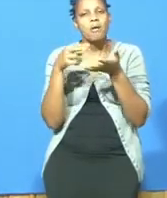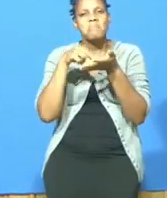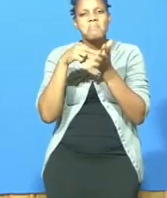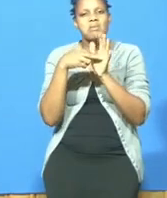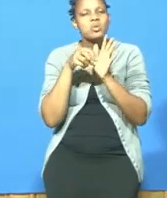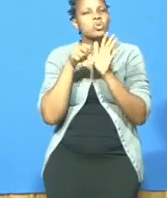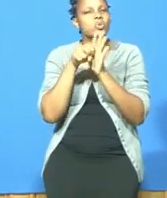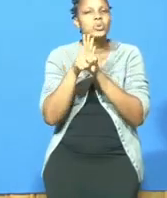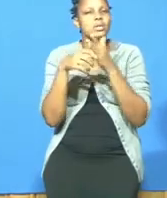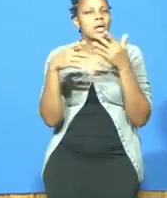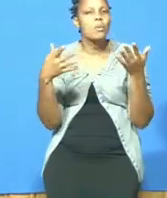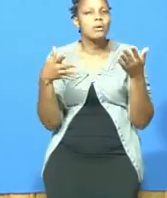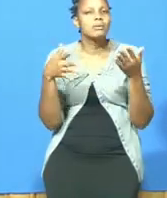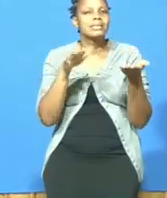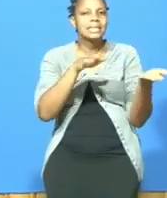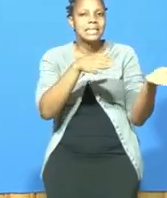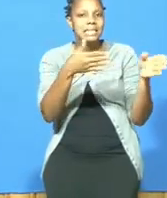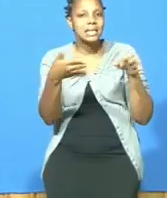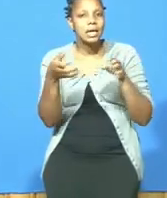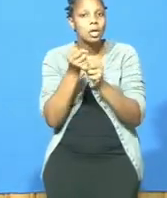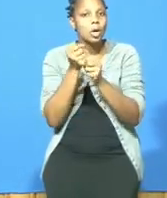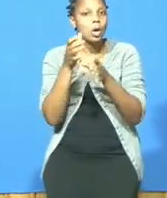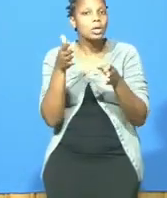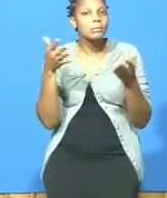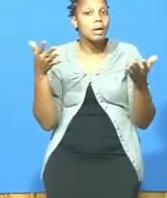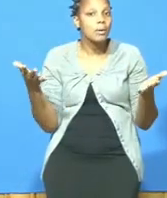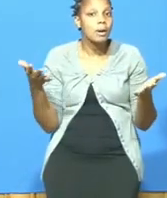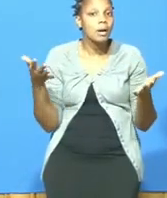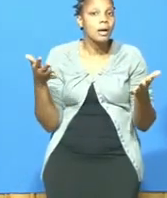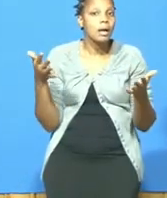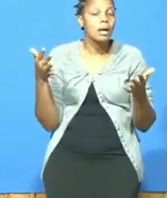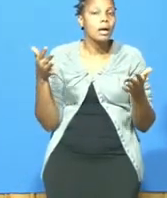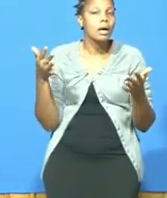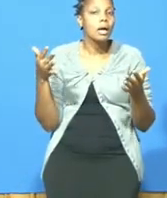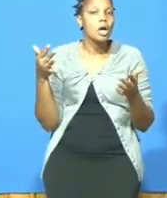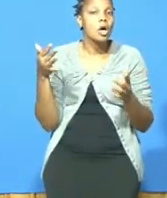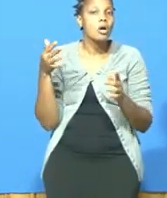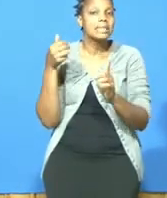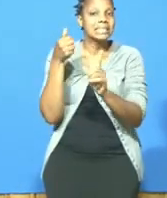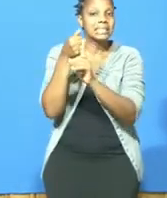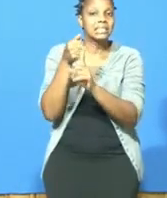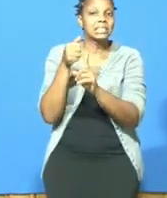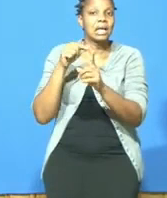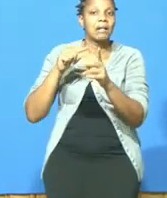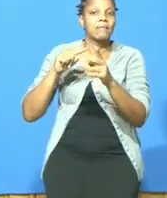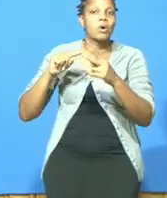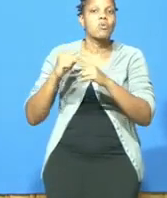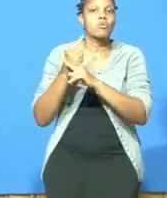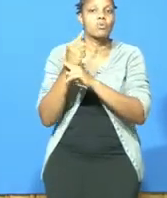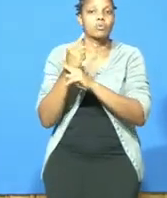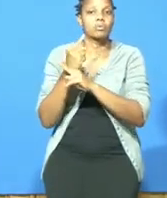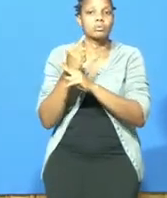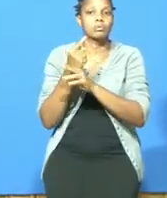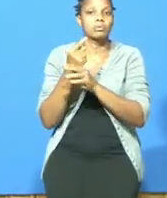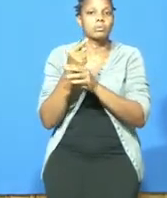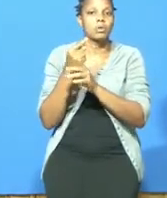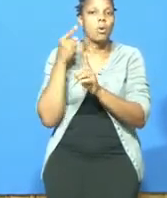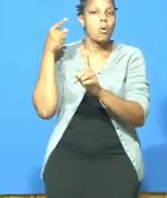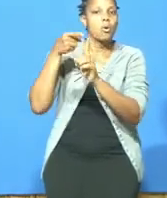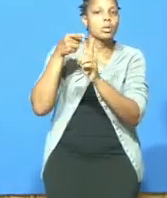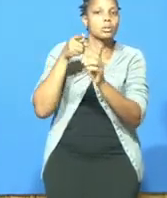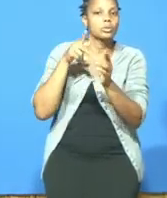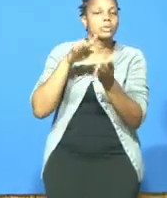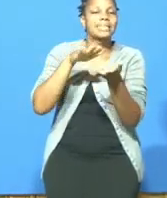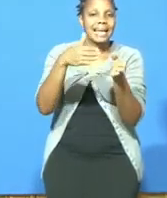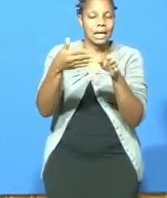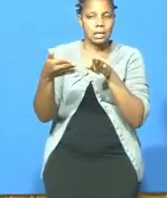talking about death caused by injuring oneself with the intent to die.